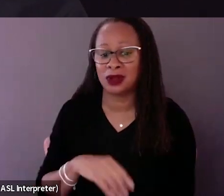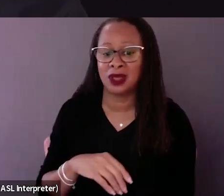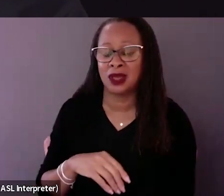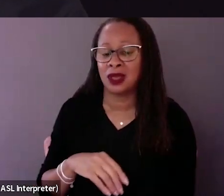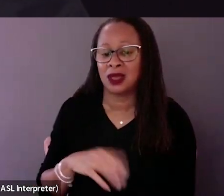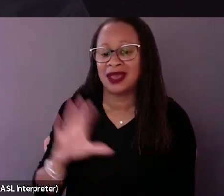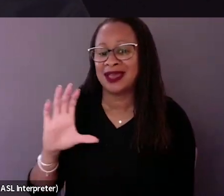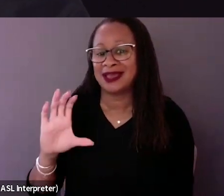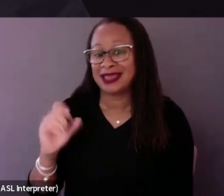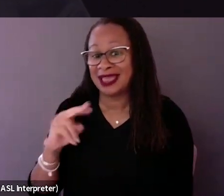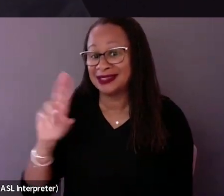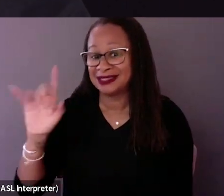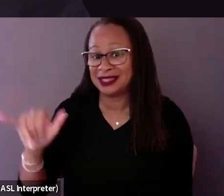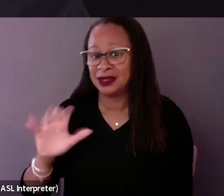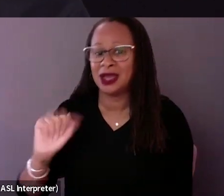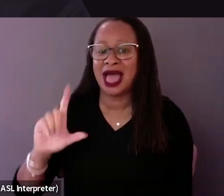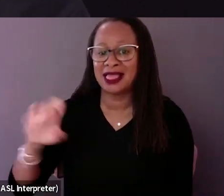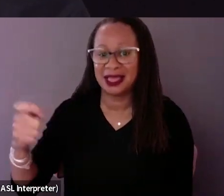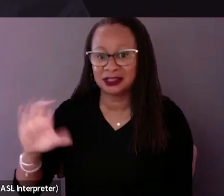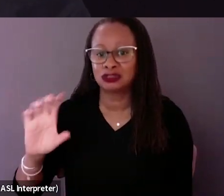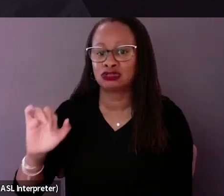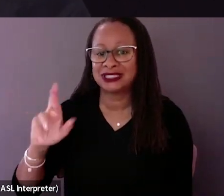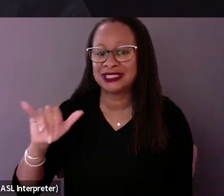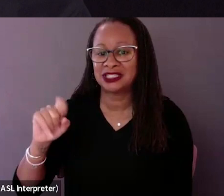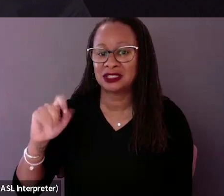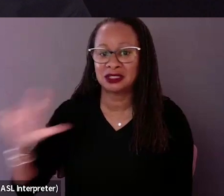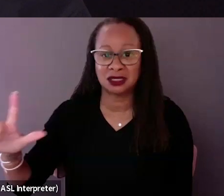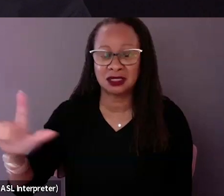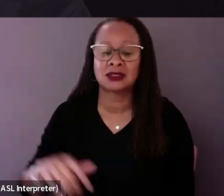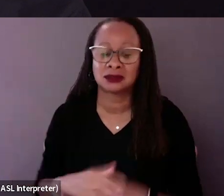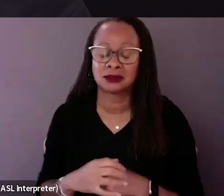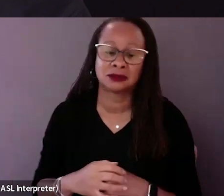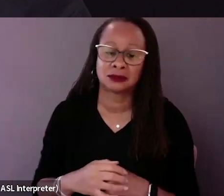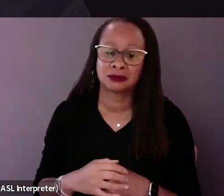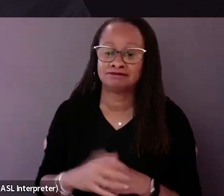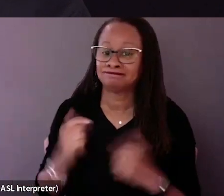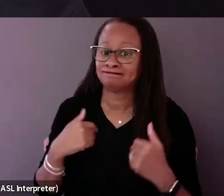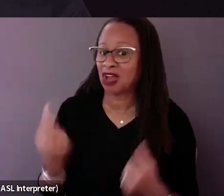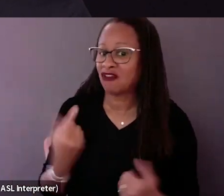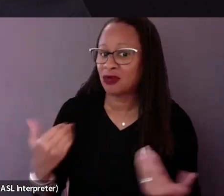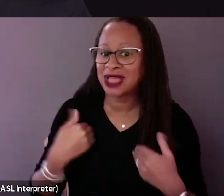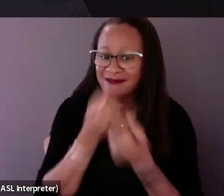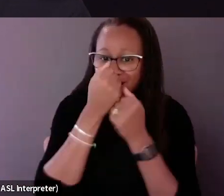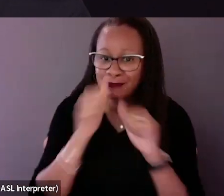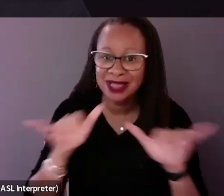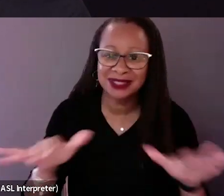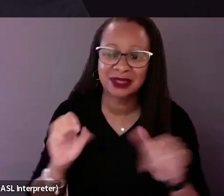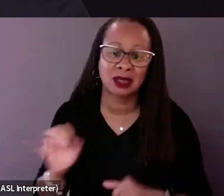gentleman, Candy, Alex, Crystal. I've always had the blessing